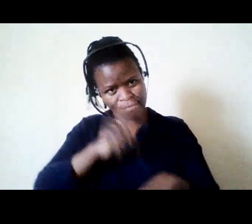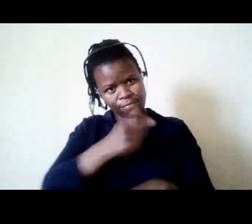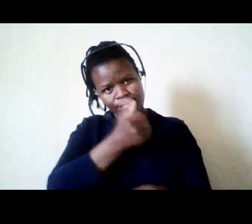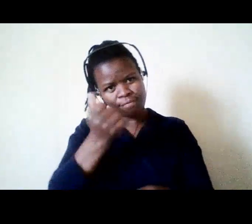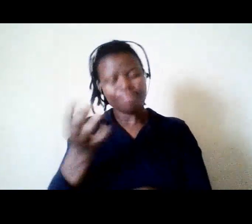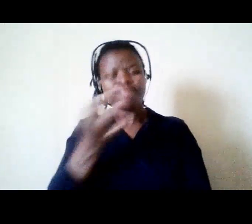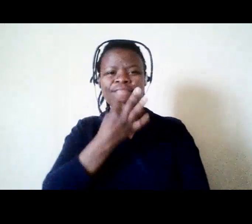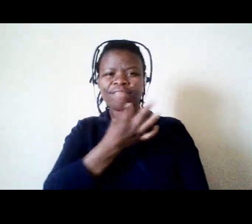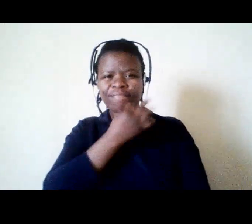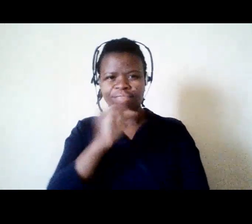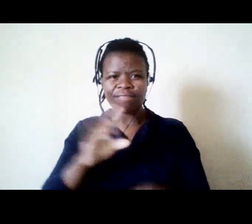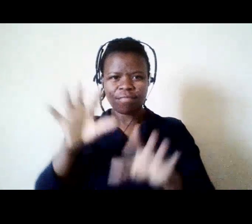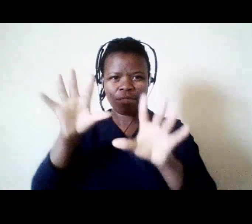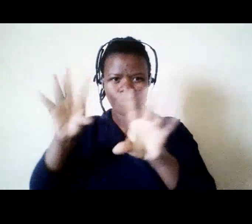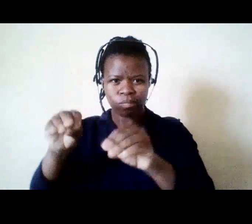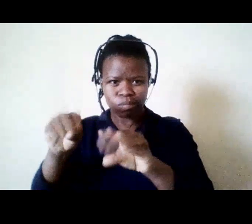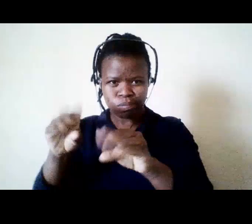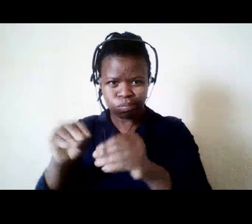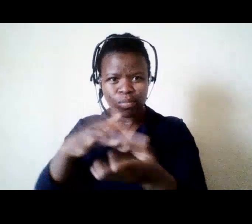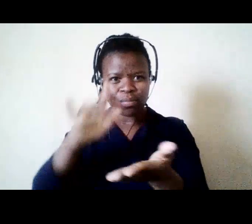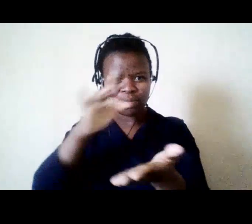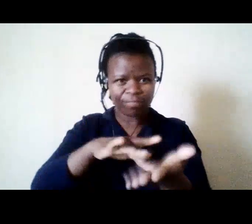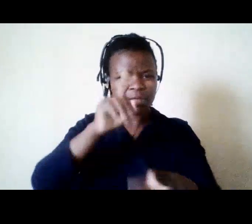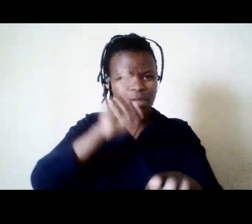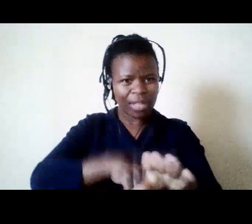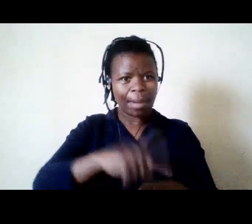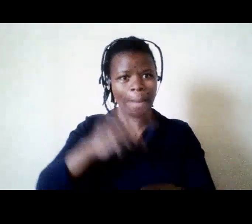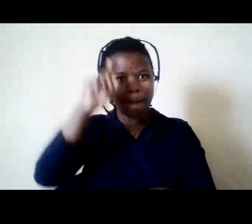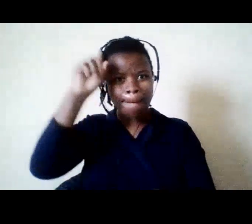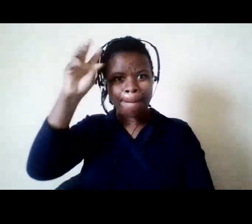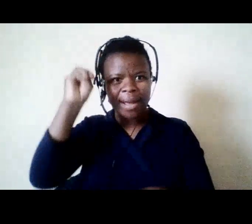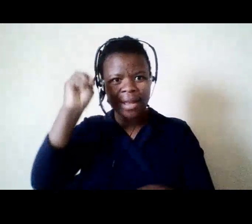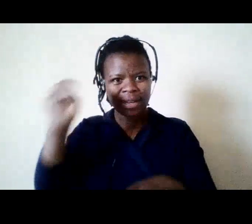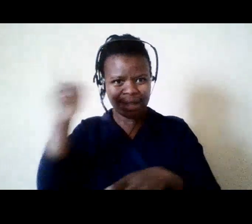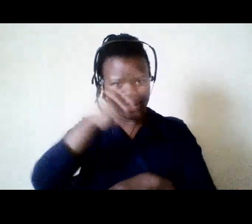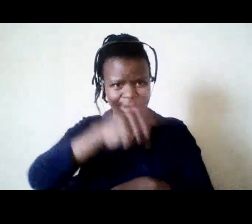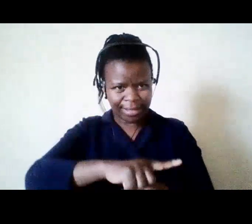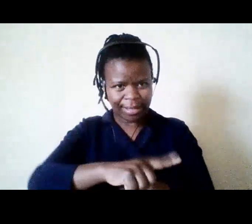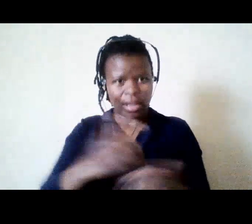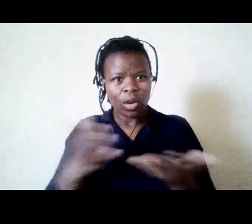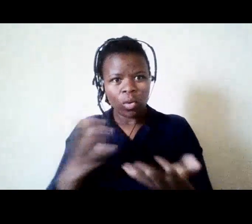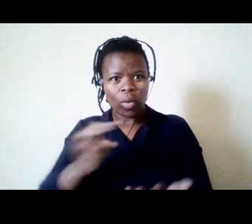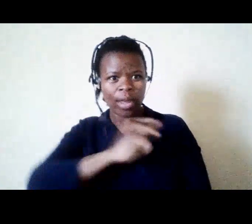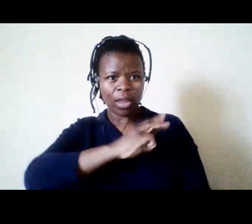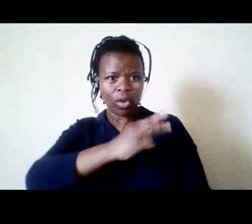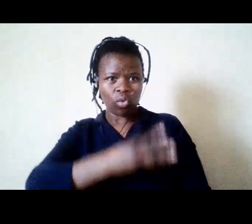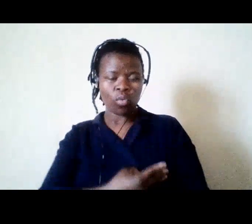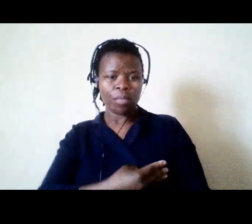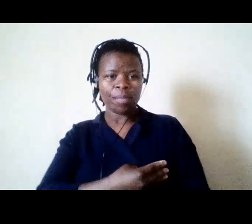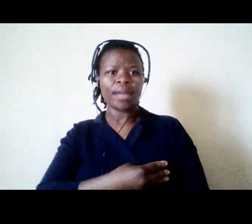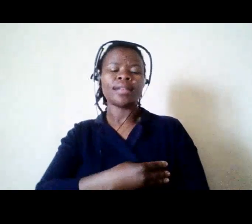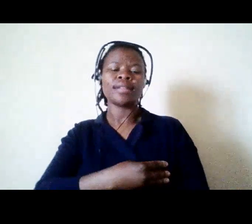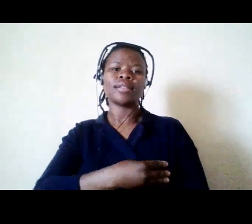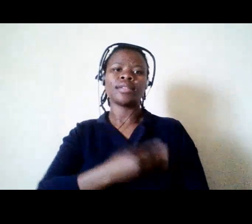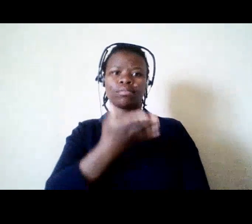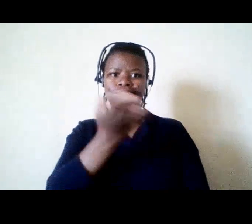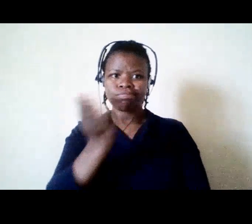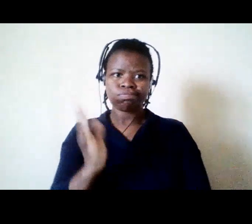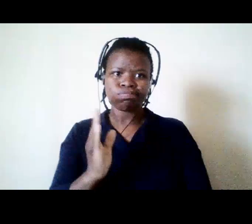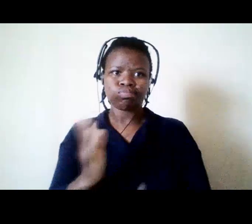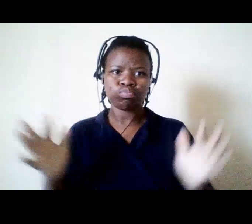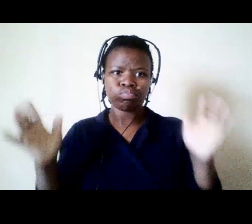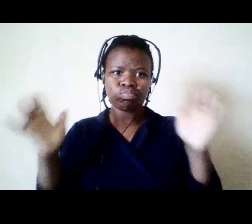at the center during the Mandela Day, where the Women's League came to pray for